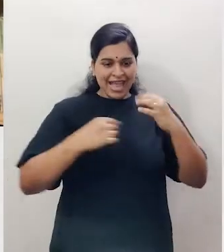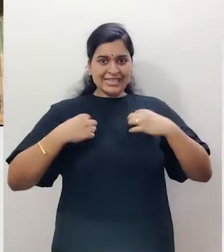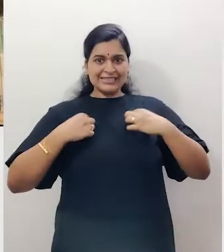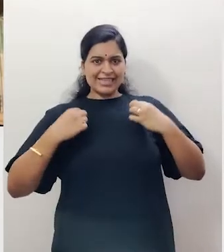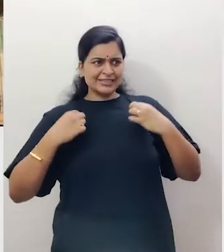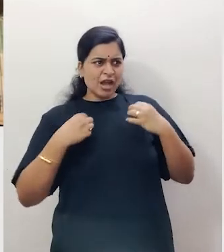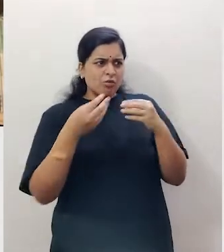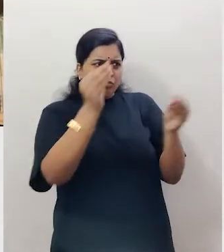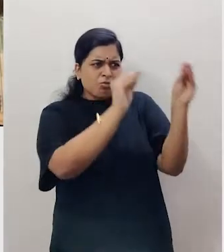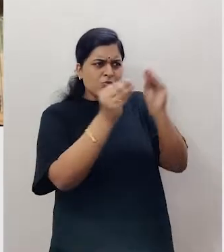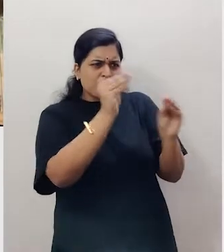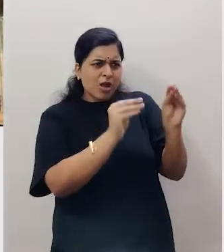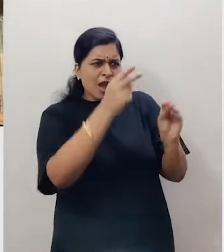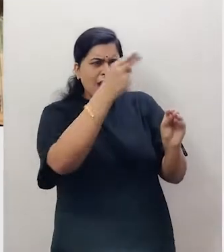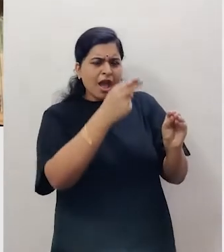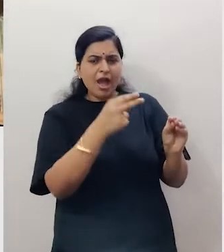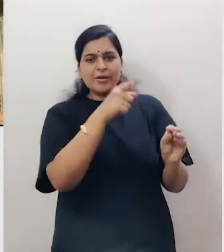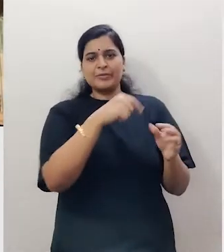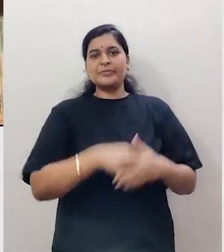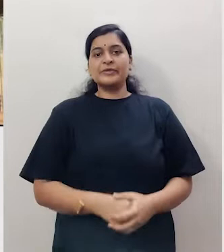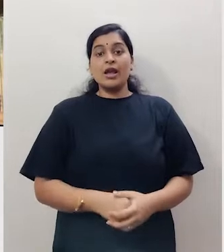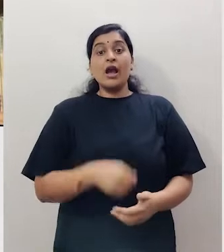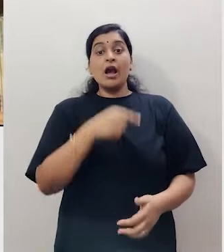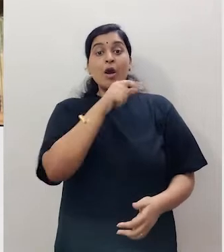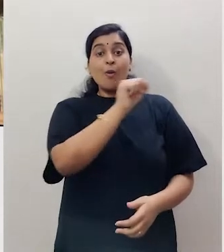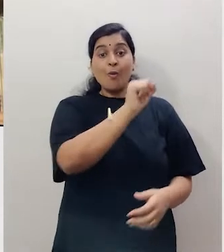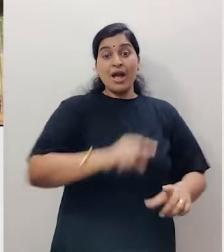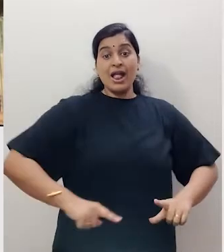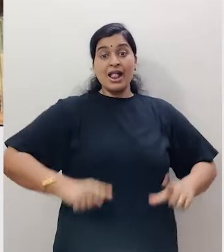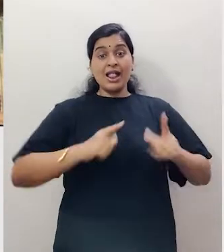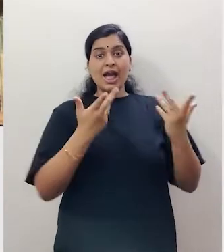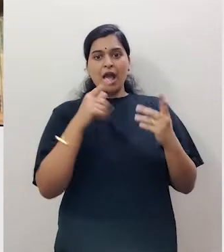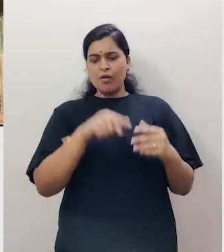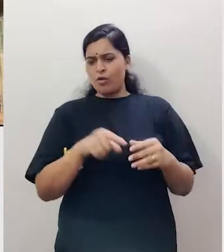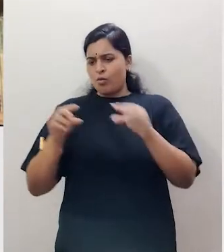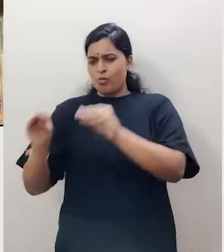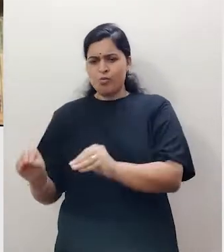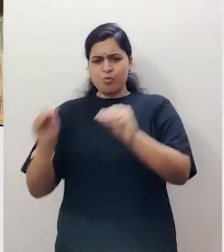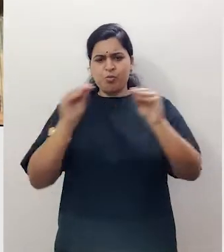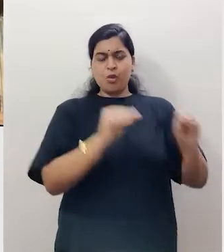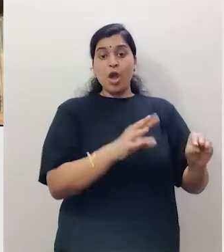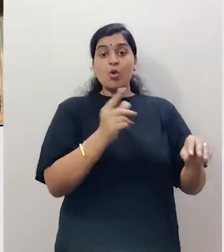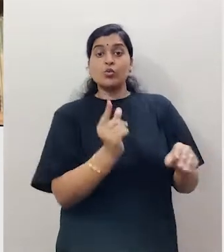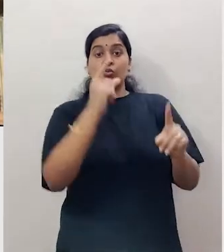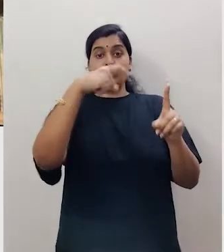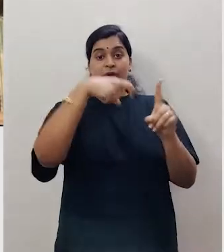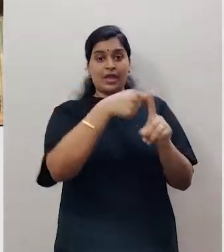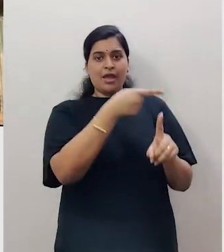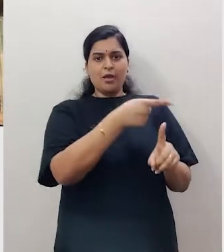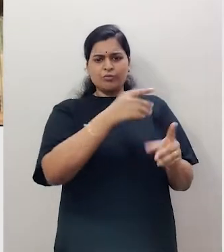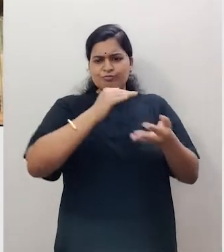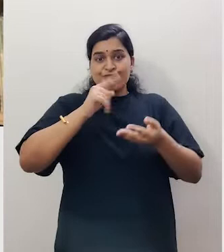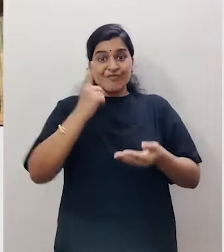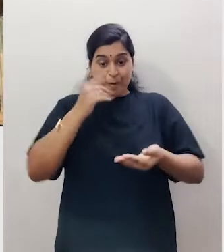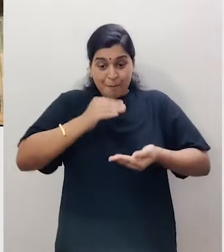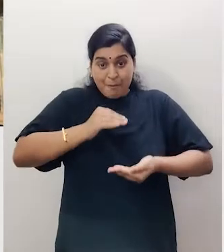weaving. Tadeusz, known as Tadek Beutlich, was an émigré to the UK. He was born in Poland in 1922 and died in